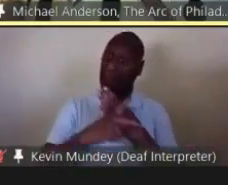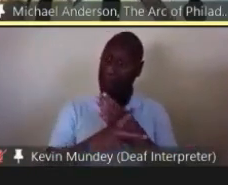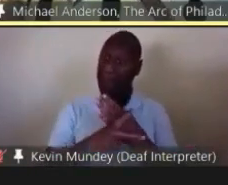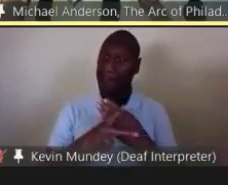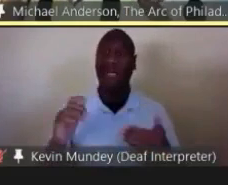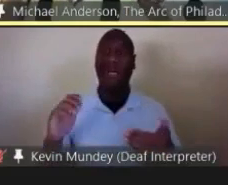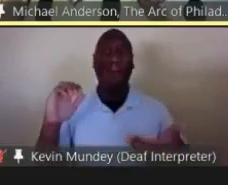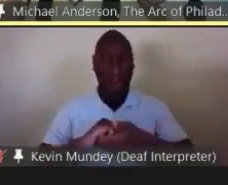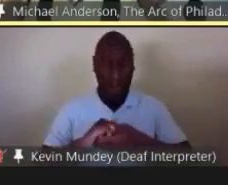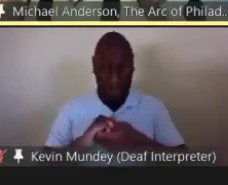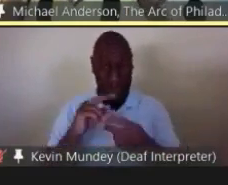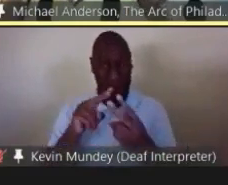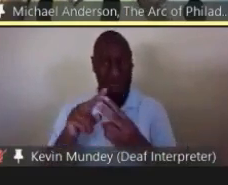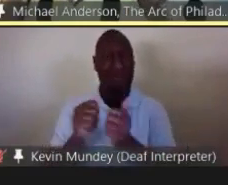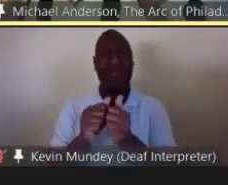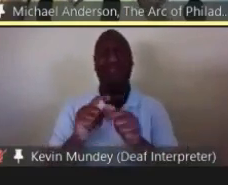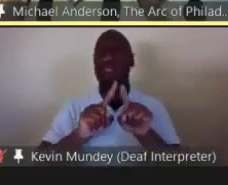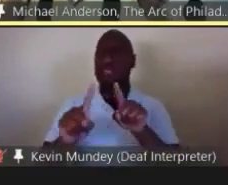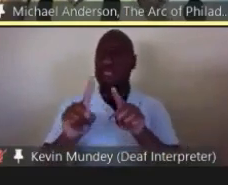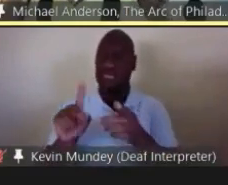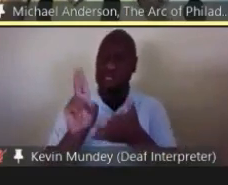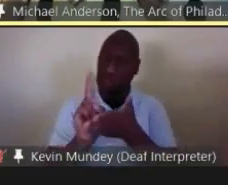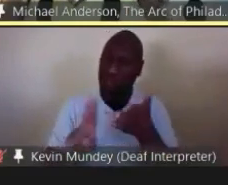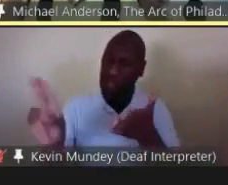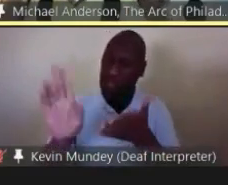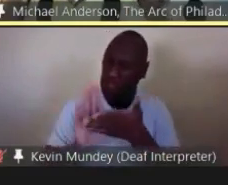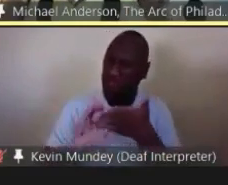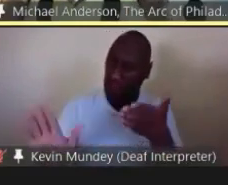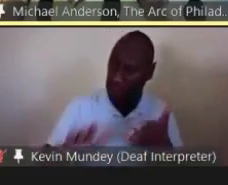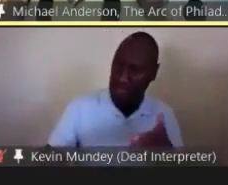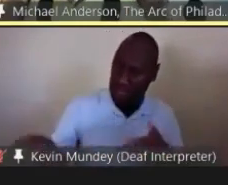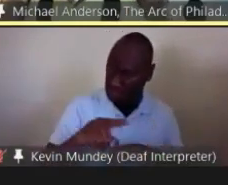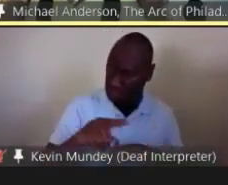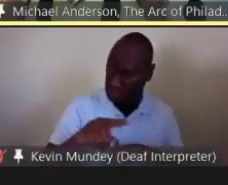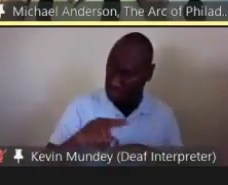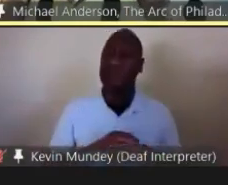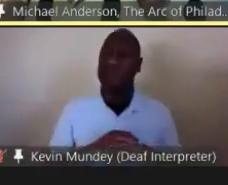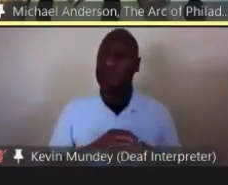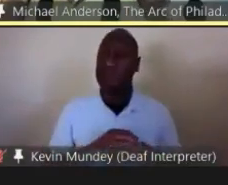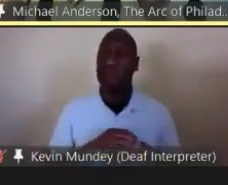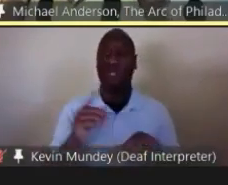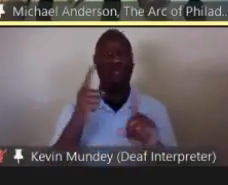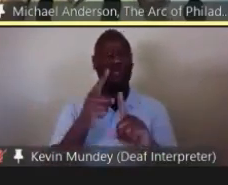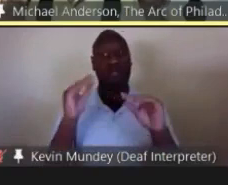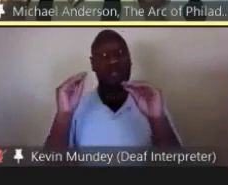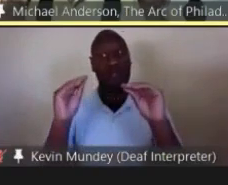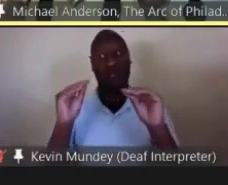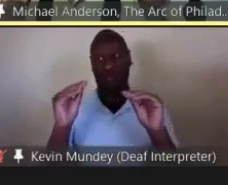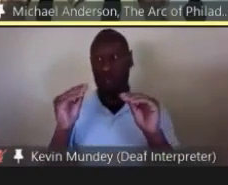with inclusive practices to educate